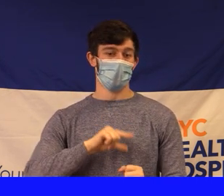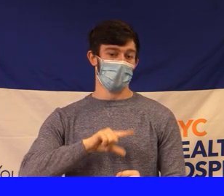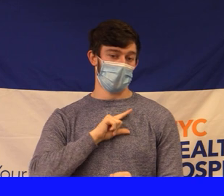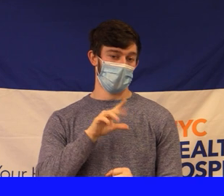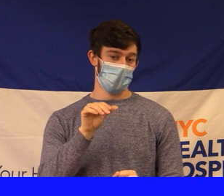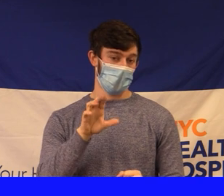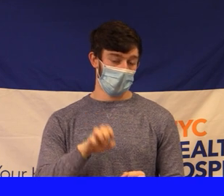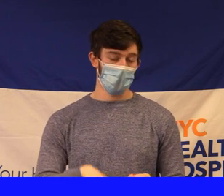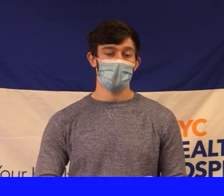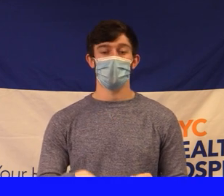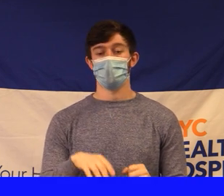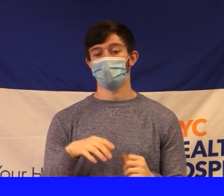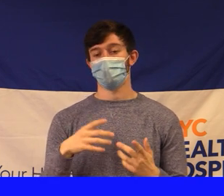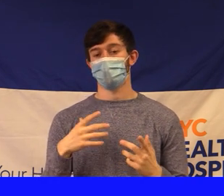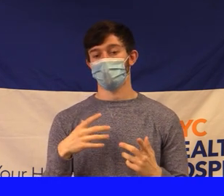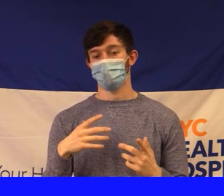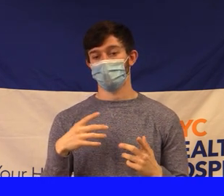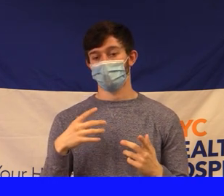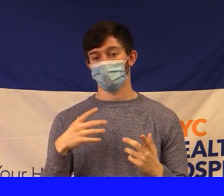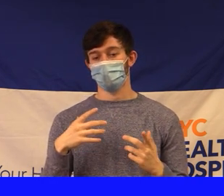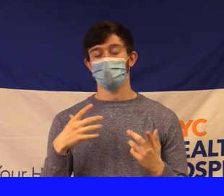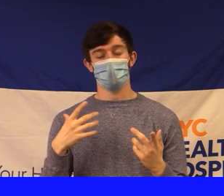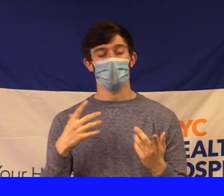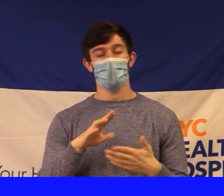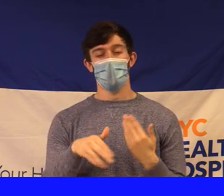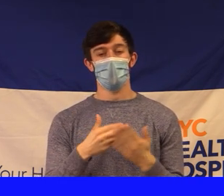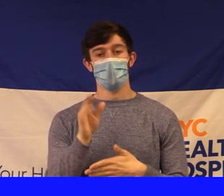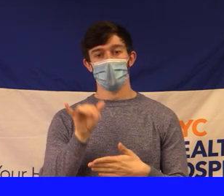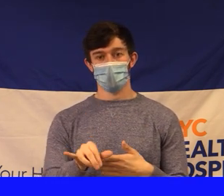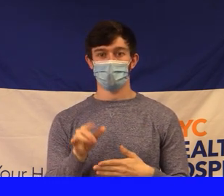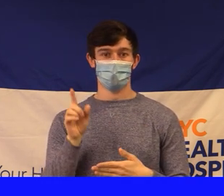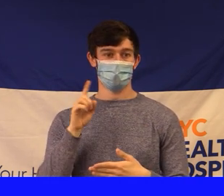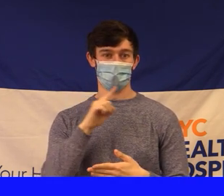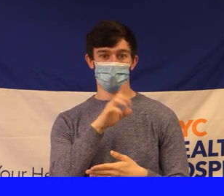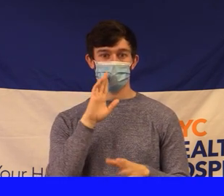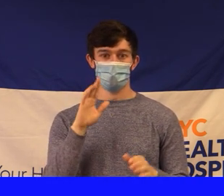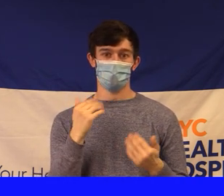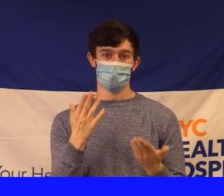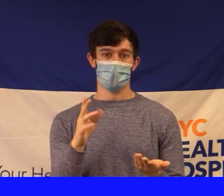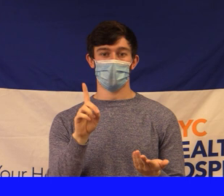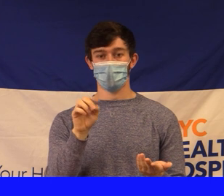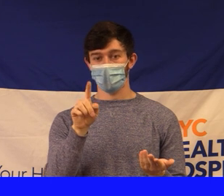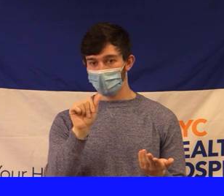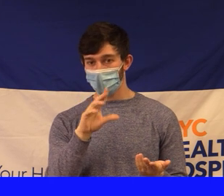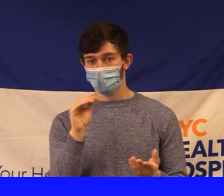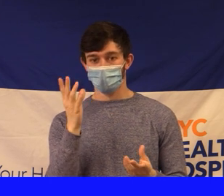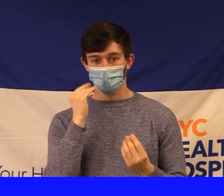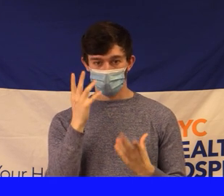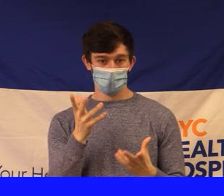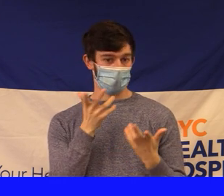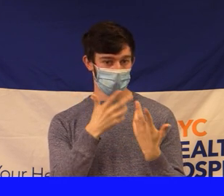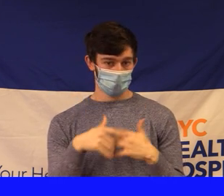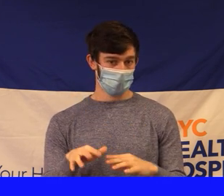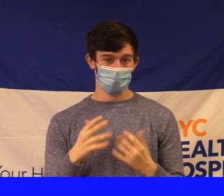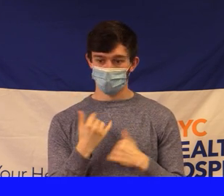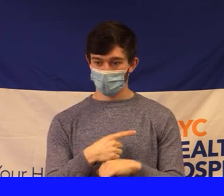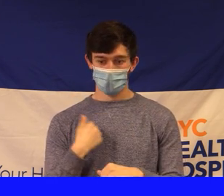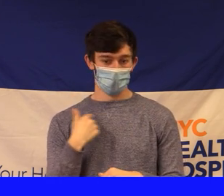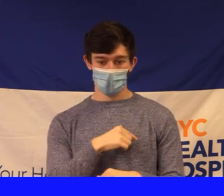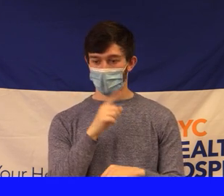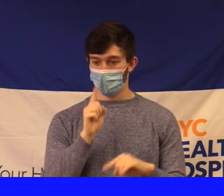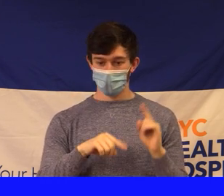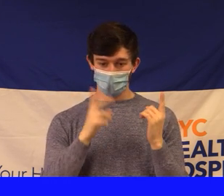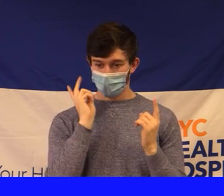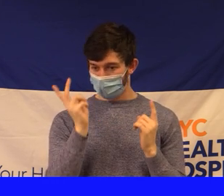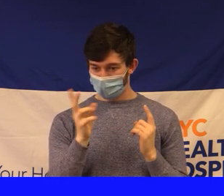care, decrease in diversion, and such. So as I've said, this provides sight and data to us and integration, which we cannot see today,